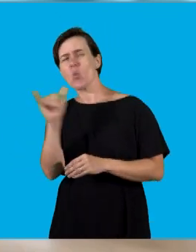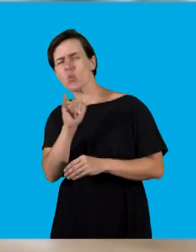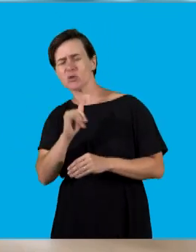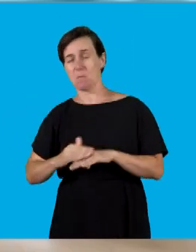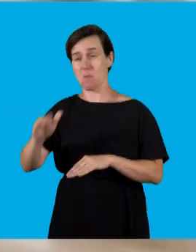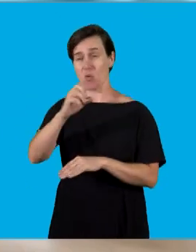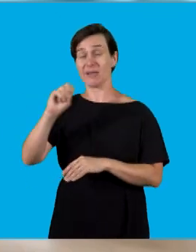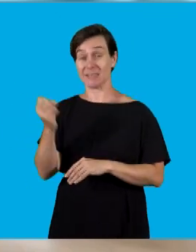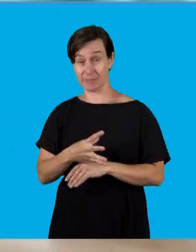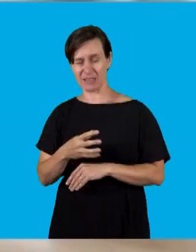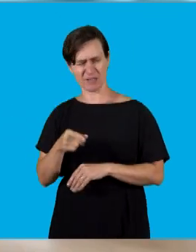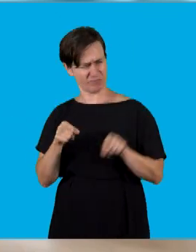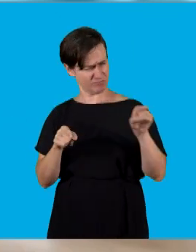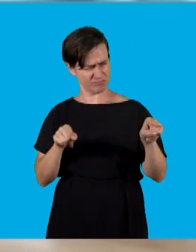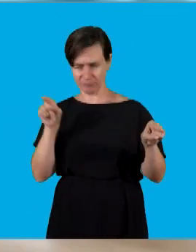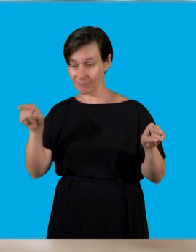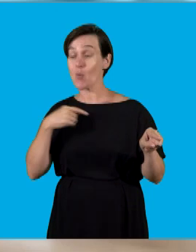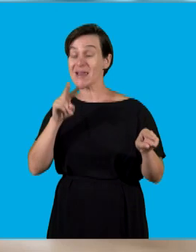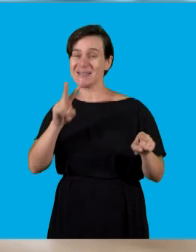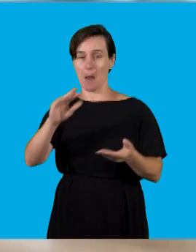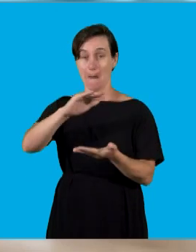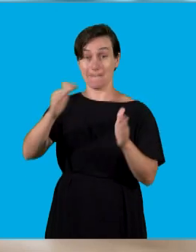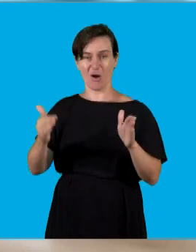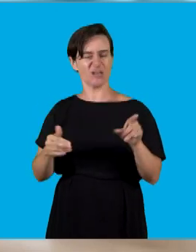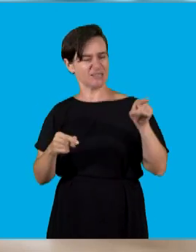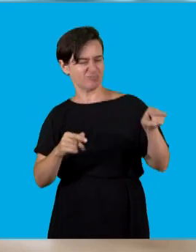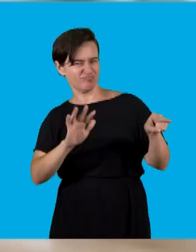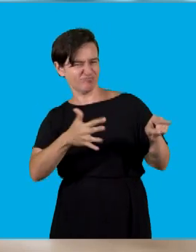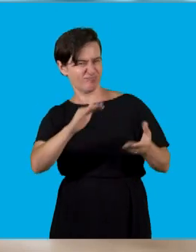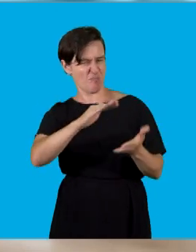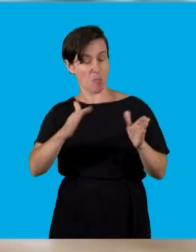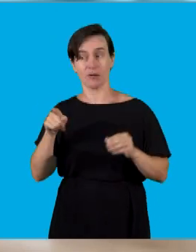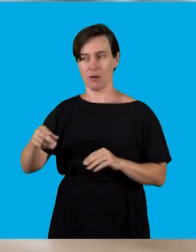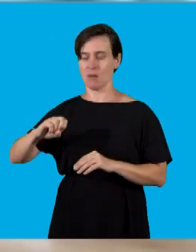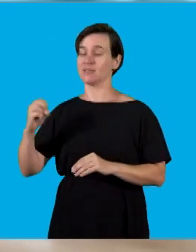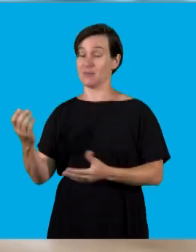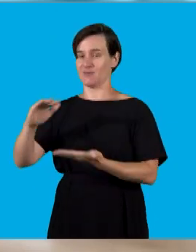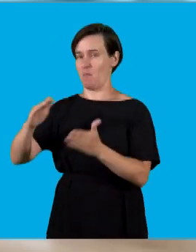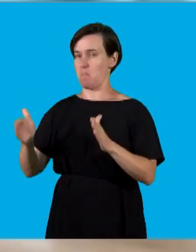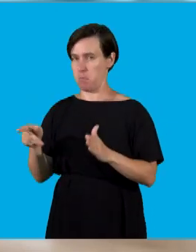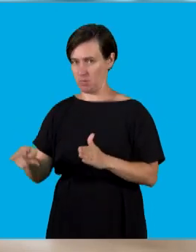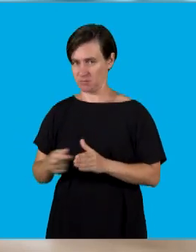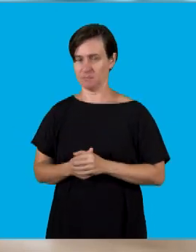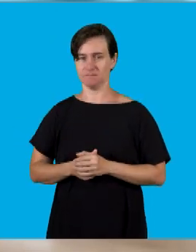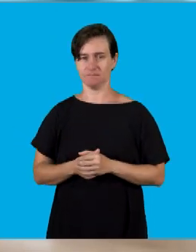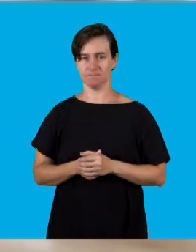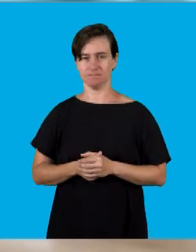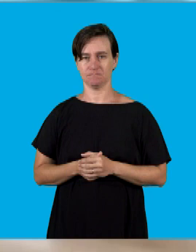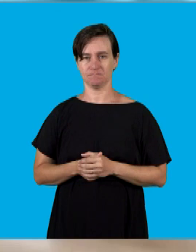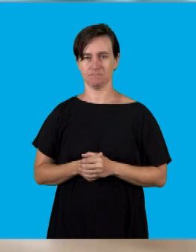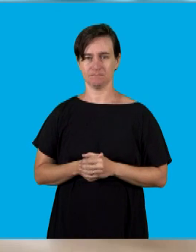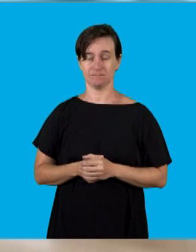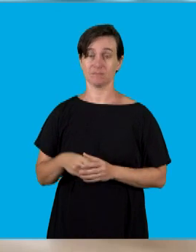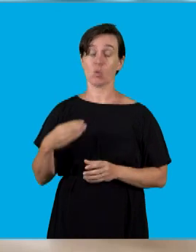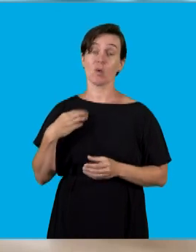expensive, and we can tell from the type of packaging that we are going to see from the two products. We also